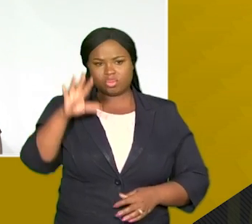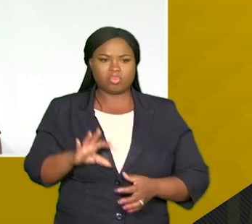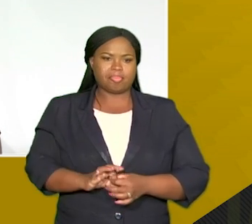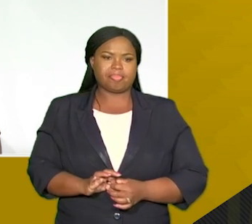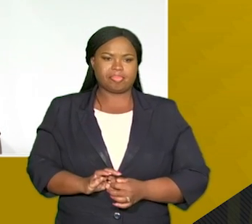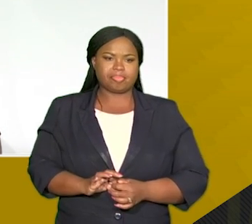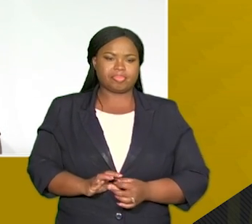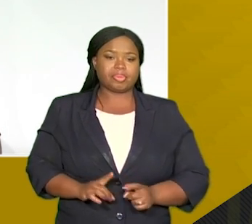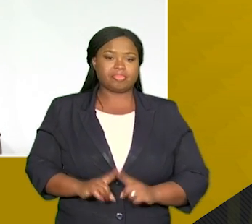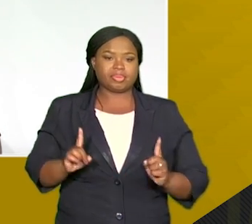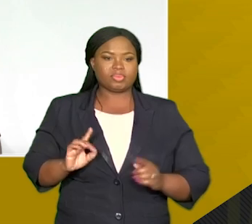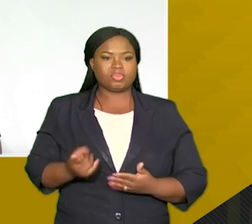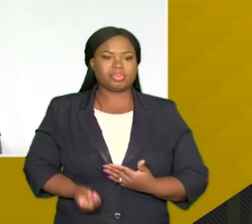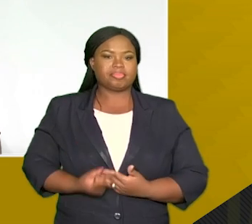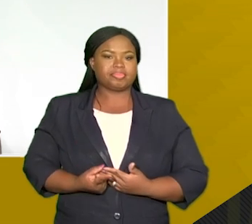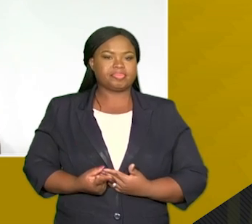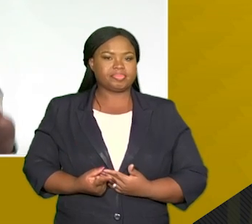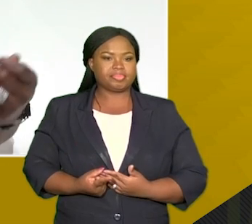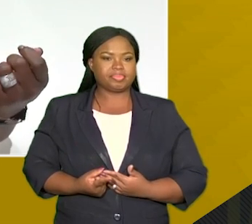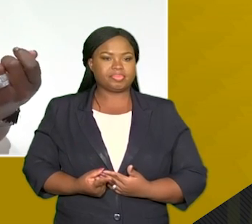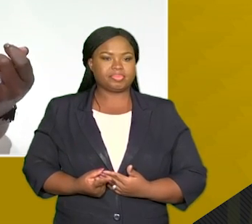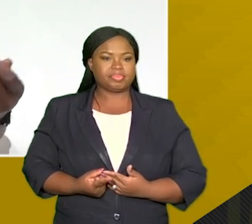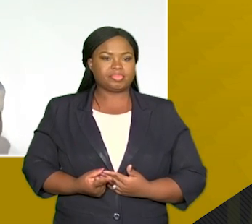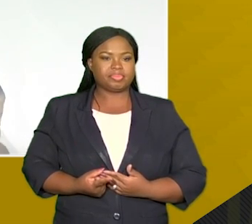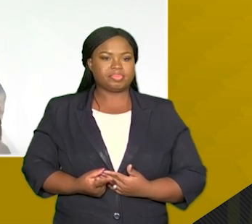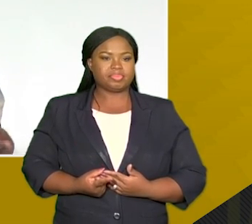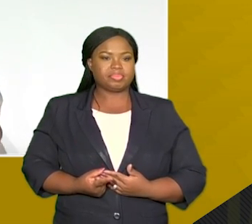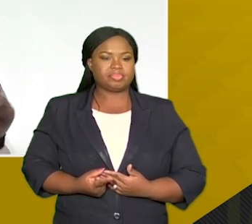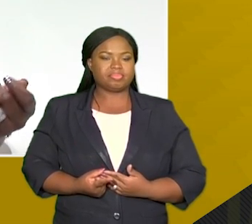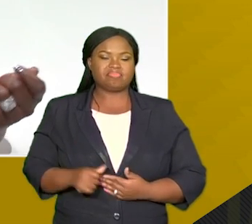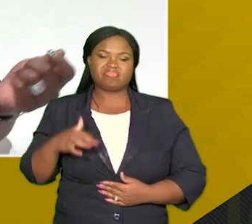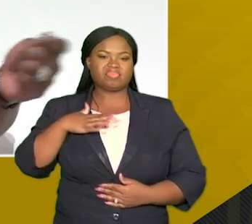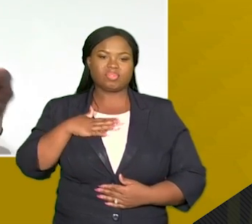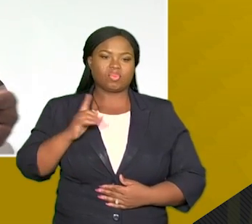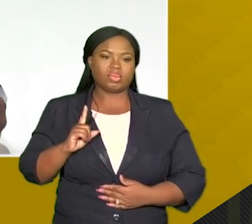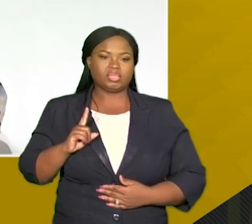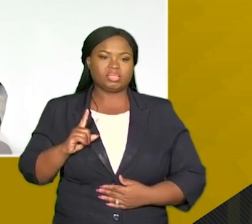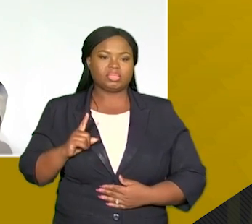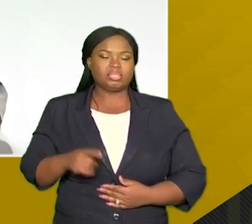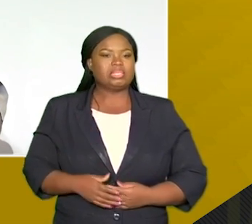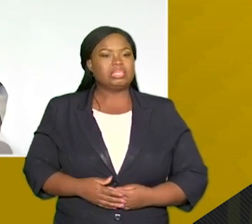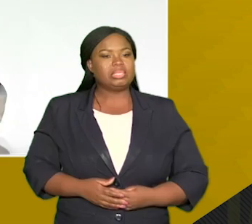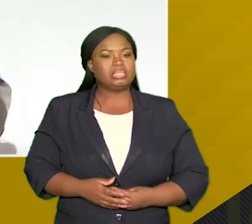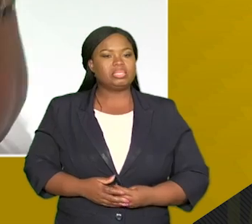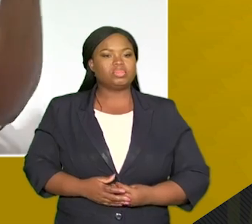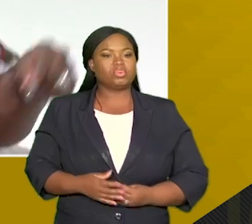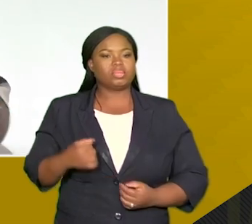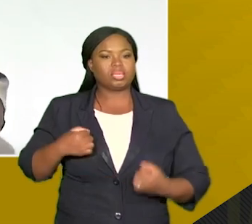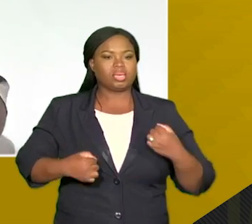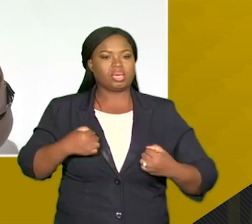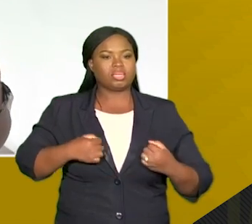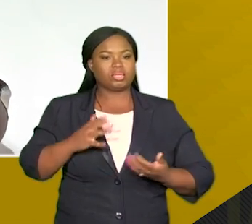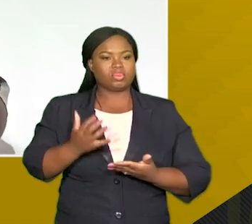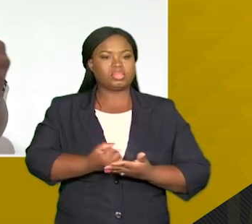home. But in terms again, ukuthi what I didn't like, I link ya khona imoto bezo